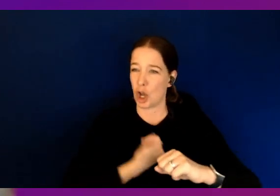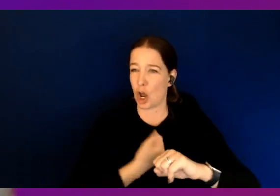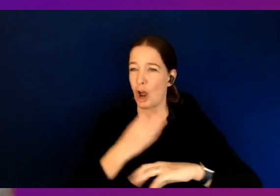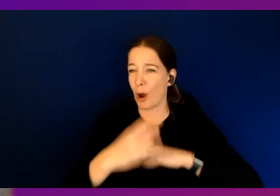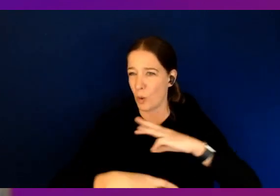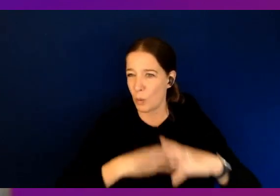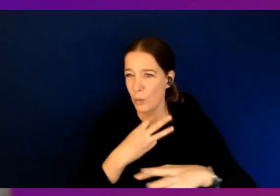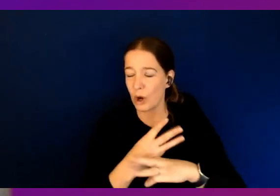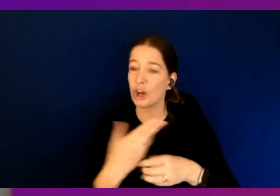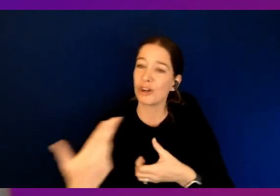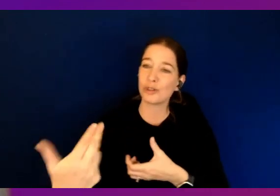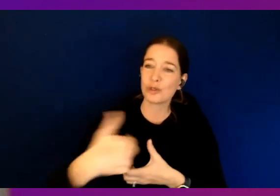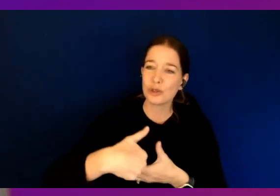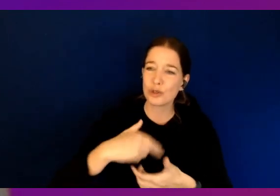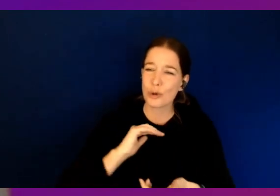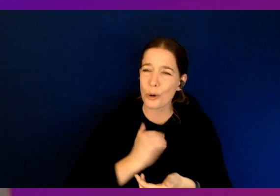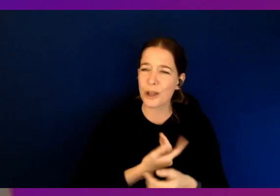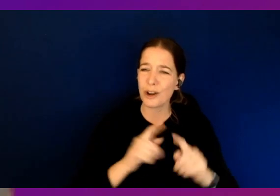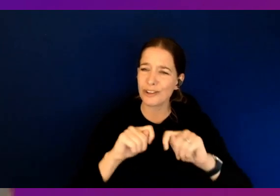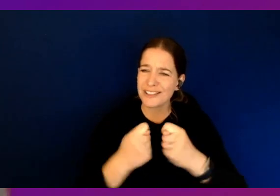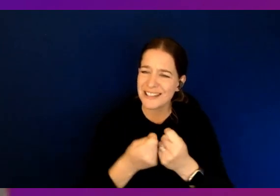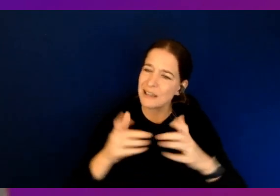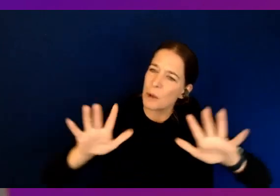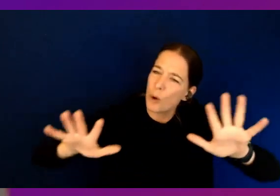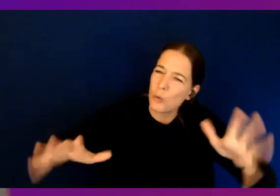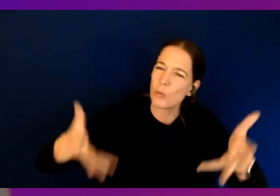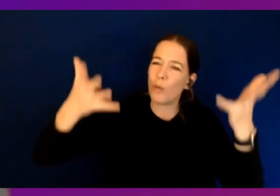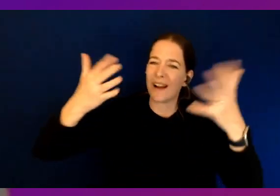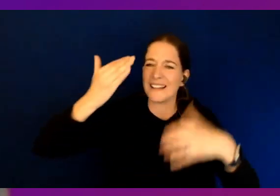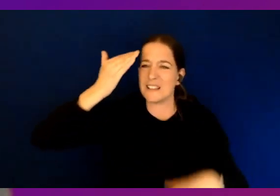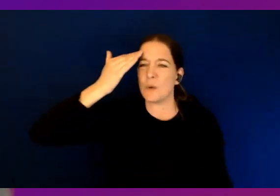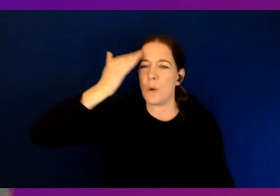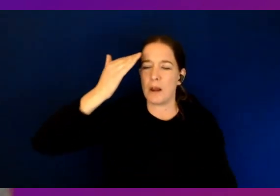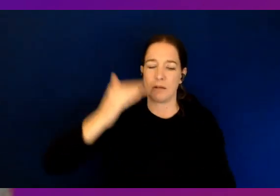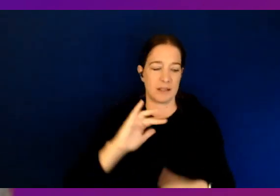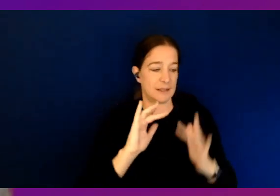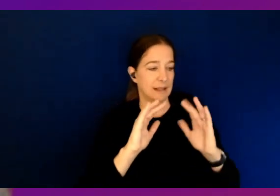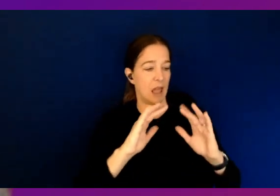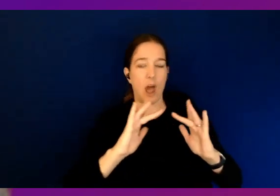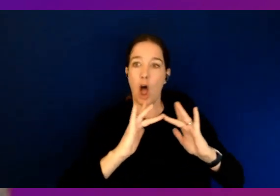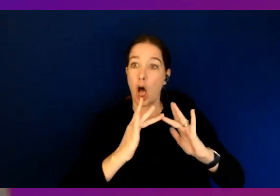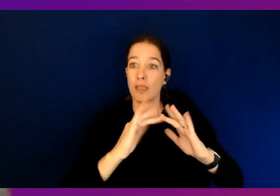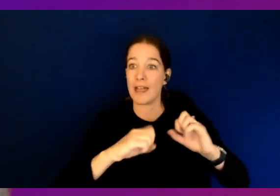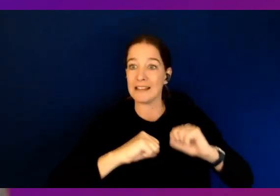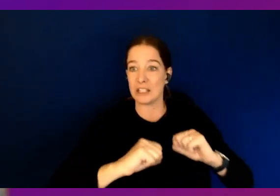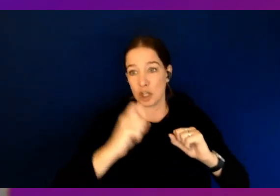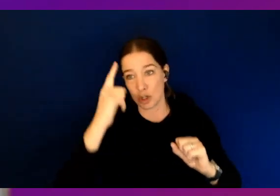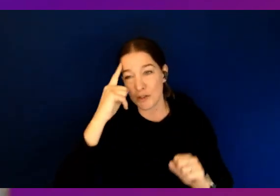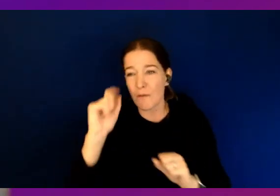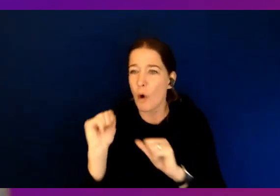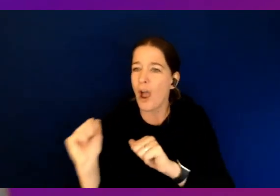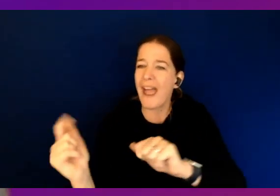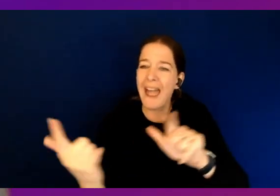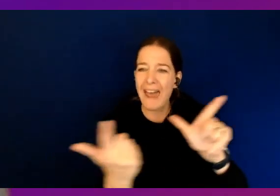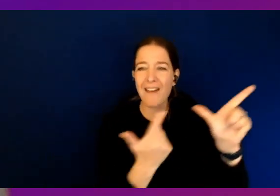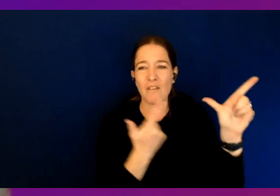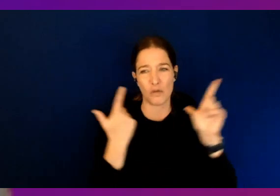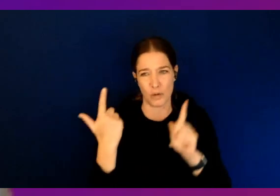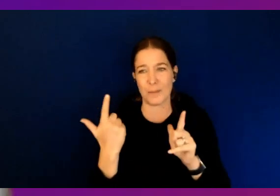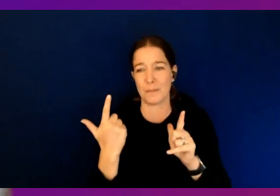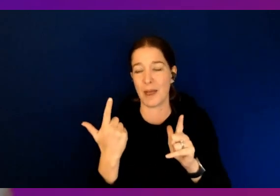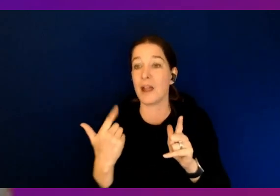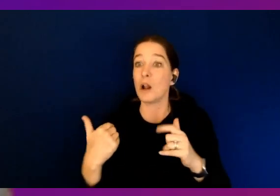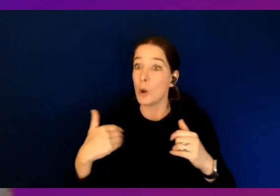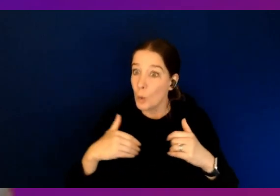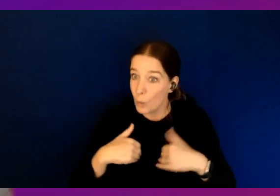raise awareness and spread the word that cybersecurity is for everyone, and it's about all of the people. Now, we offer many tools and resources